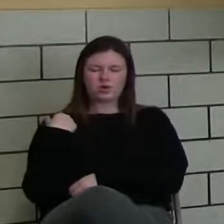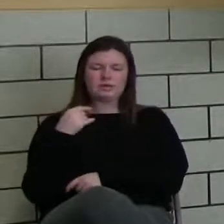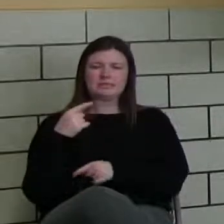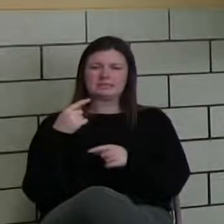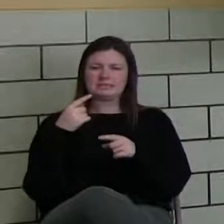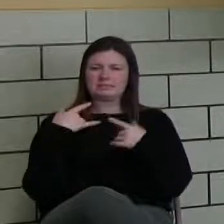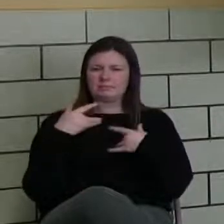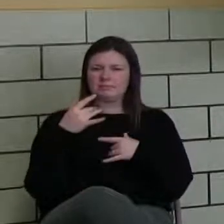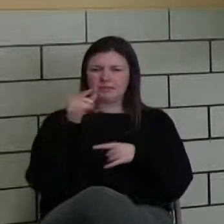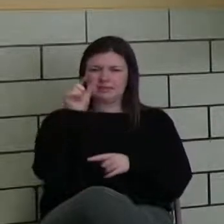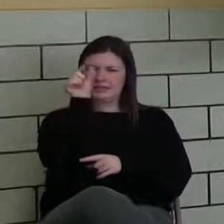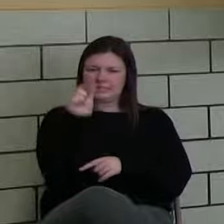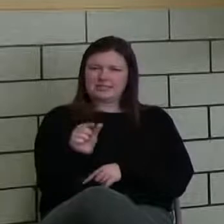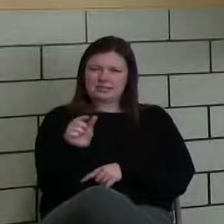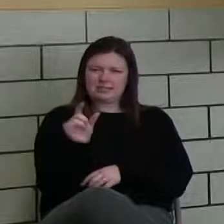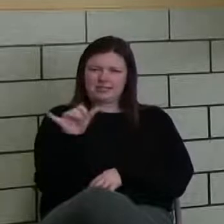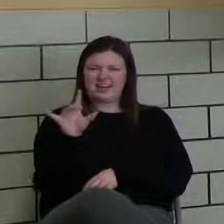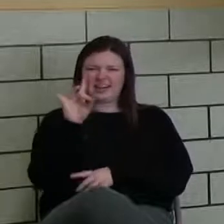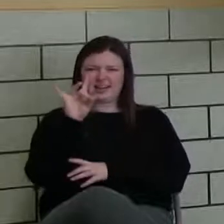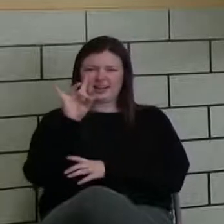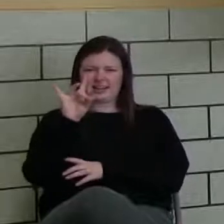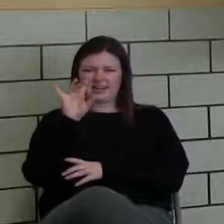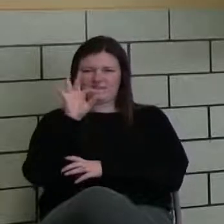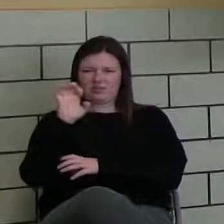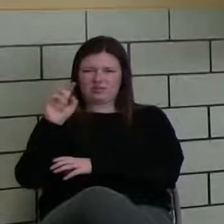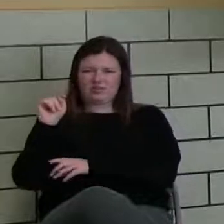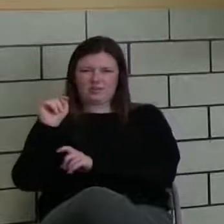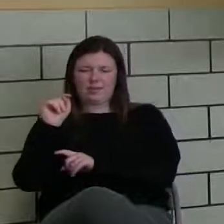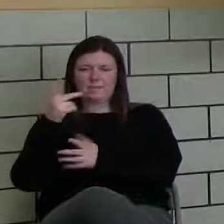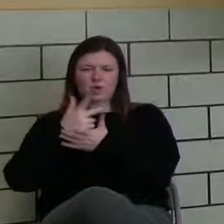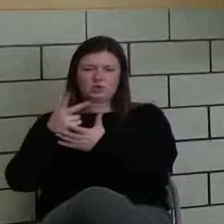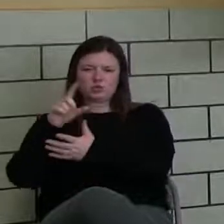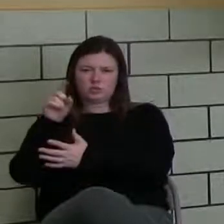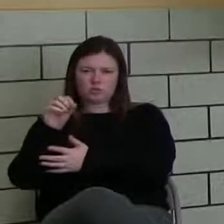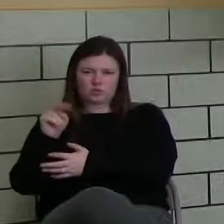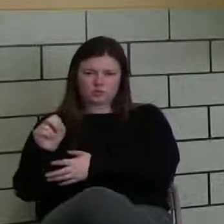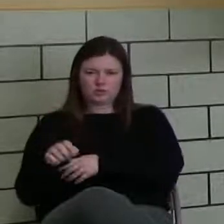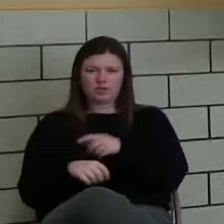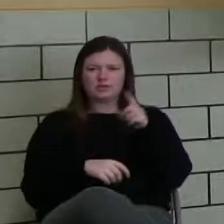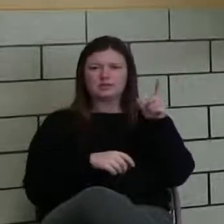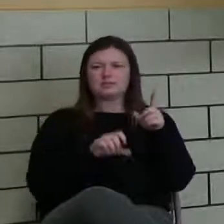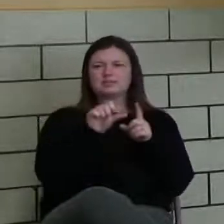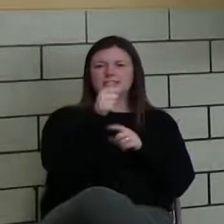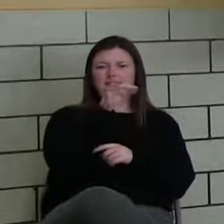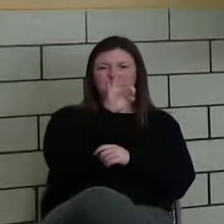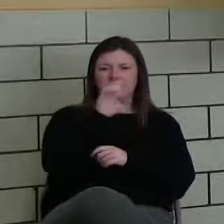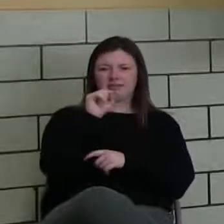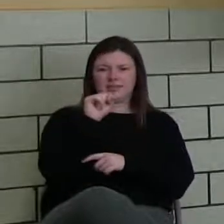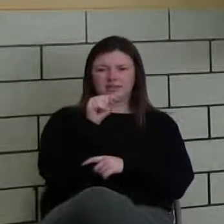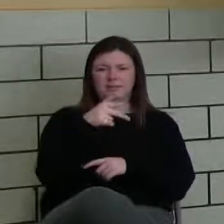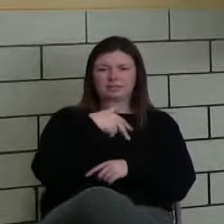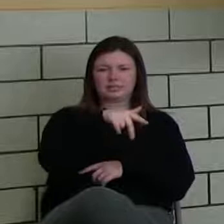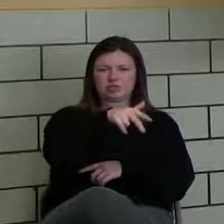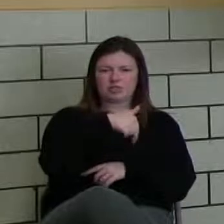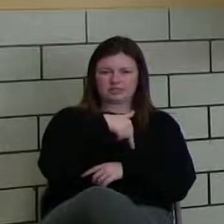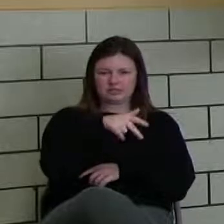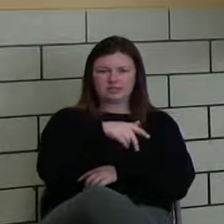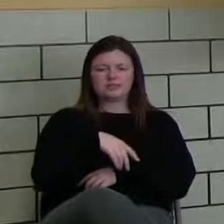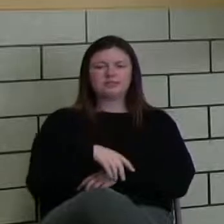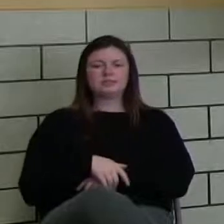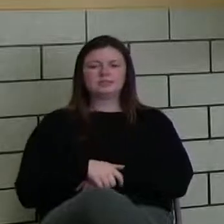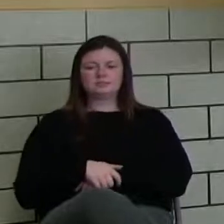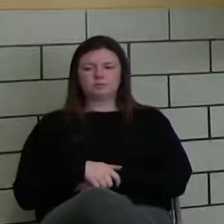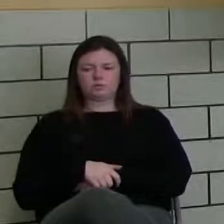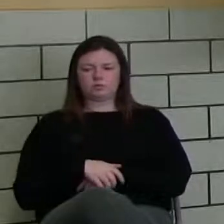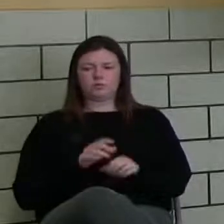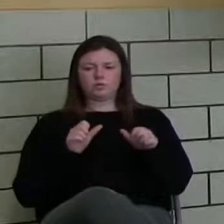8-foot parking zone, 6 feet of amenity space, 10 feet of pedestrian zone, and 3 feet of frontage zone. So in the sort of